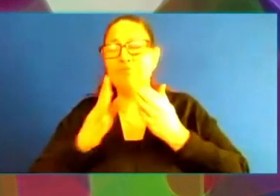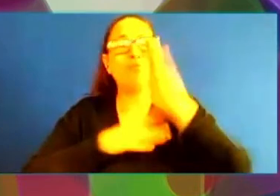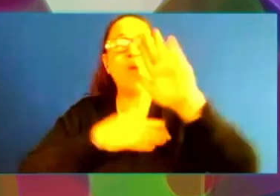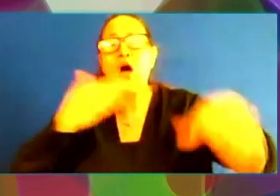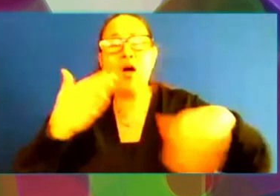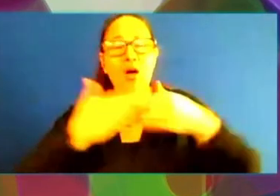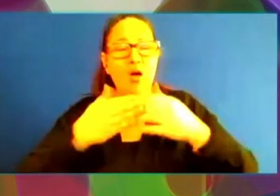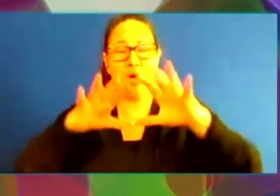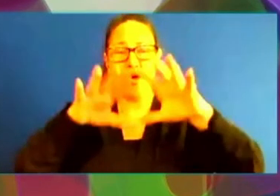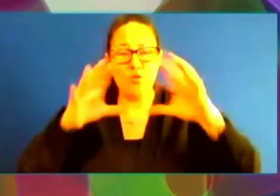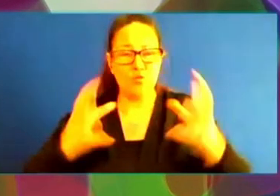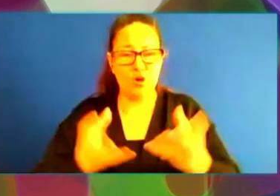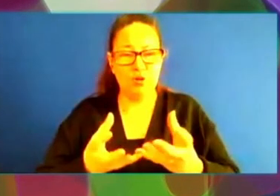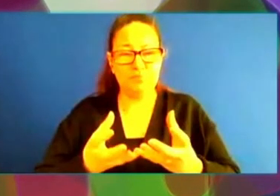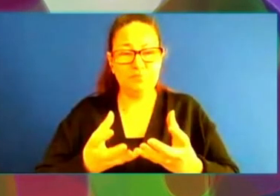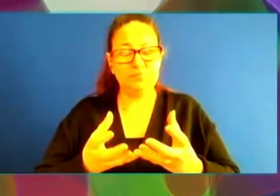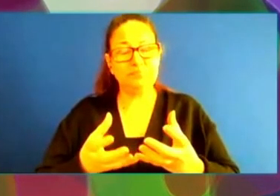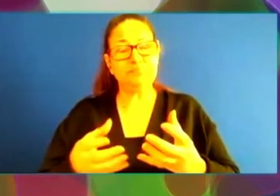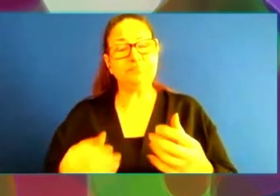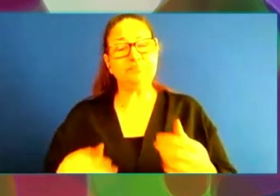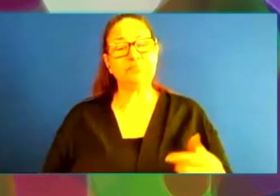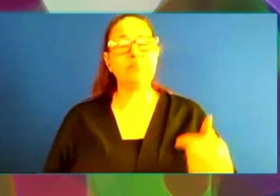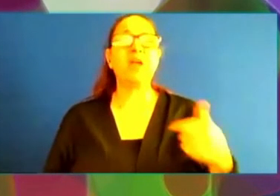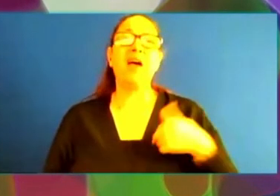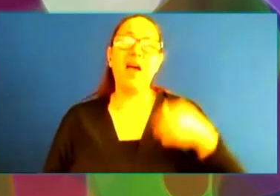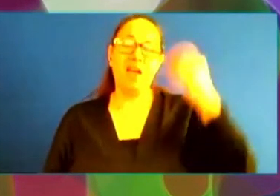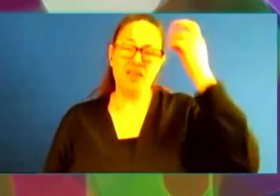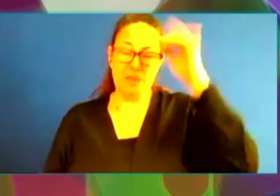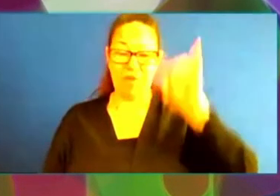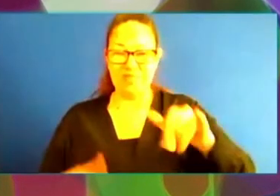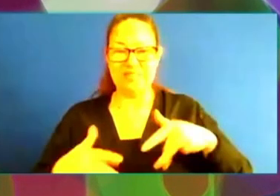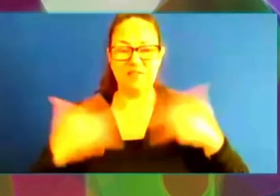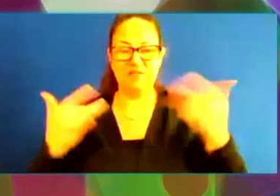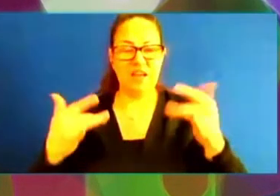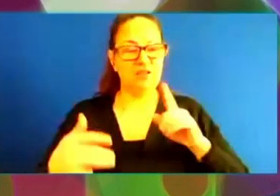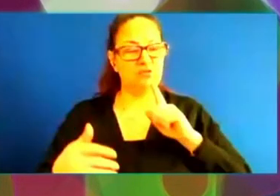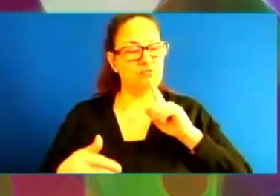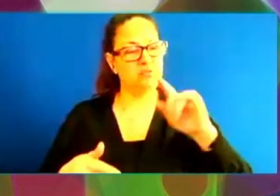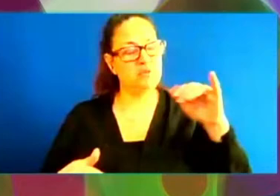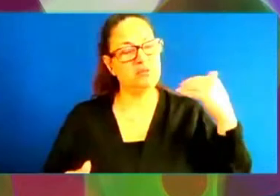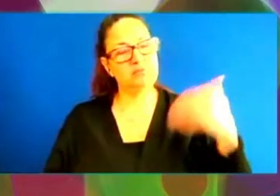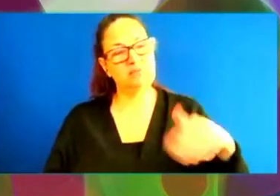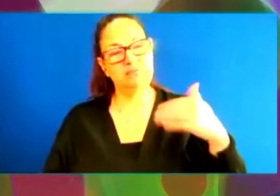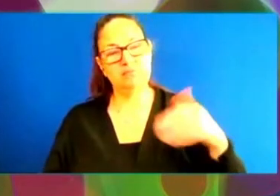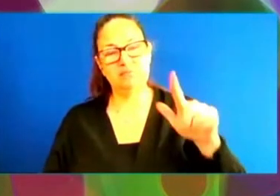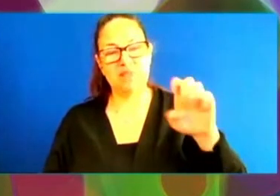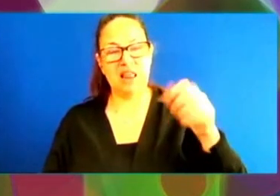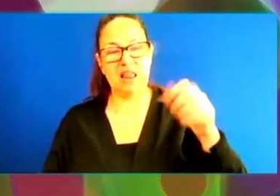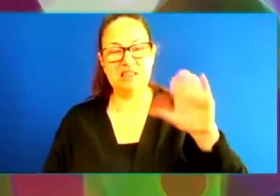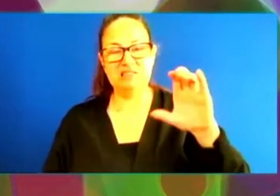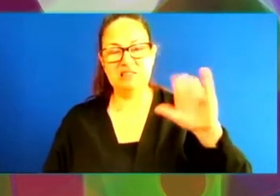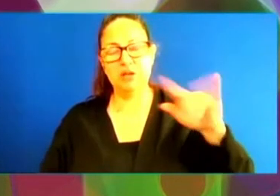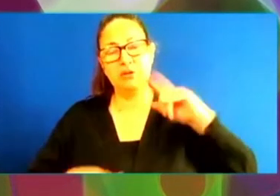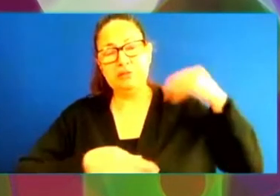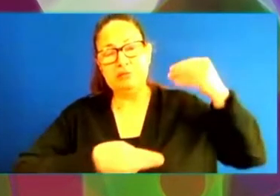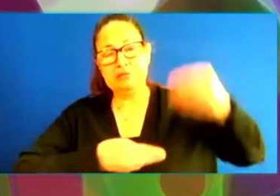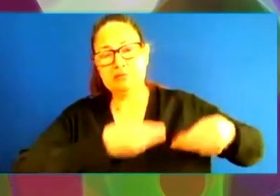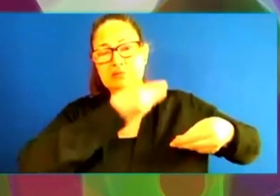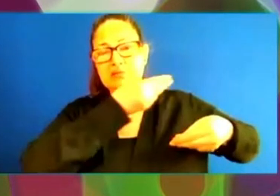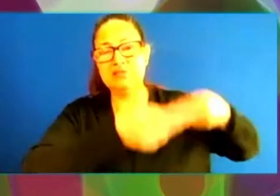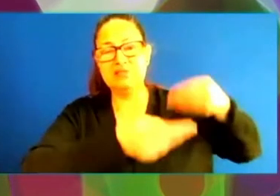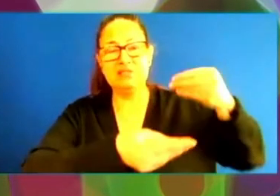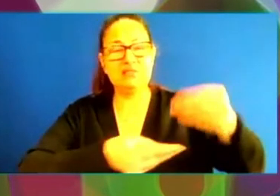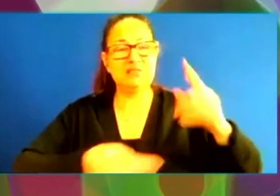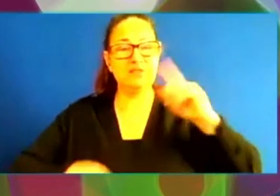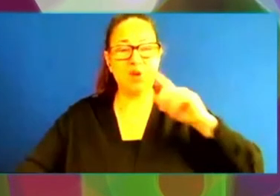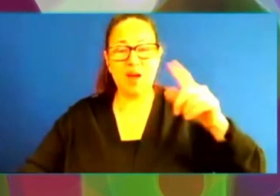my question is more specifically because I think about this event as a legacy of activism, of movement building, of just